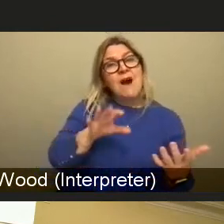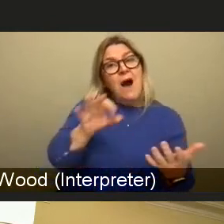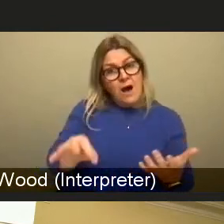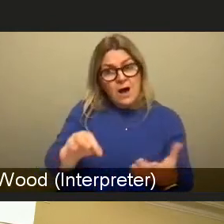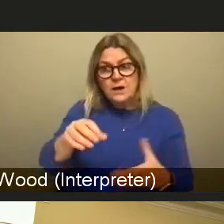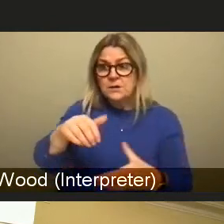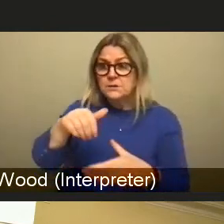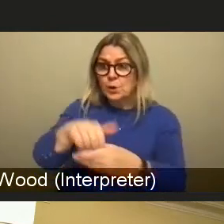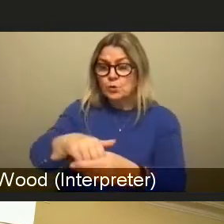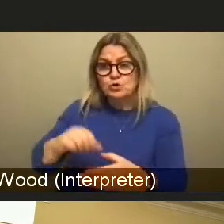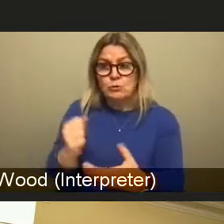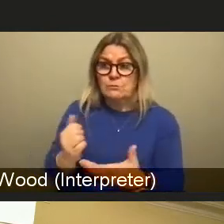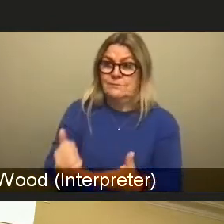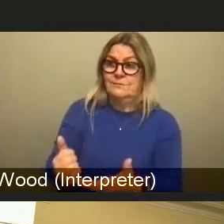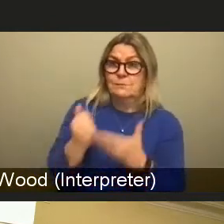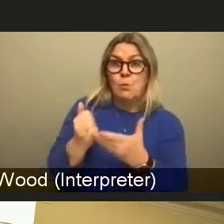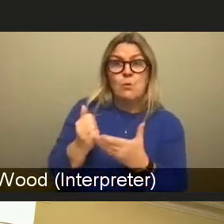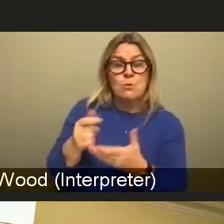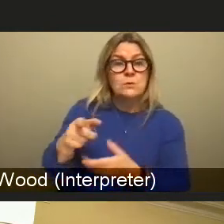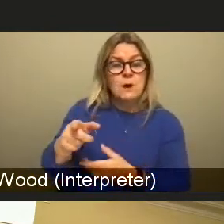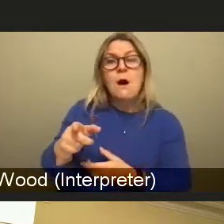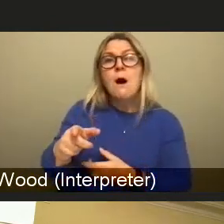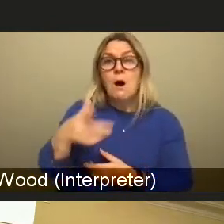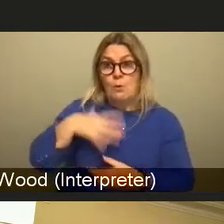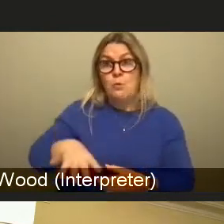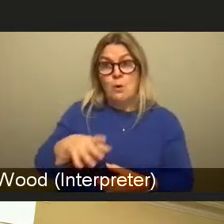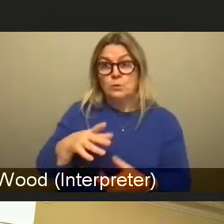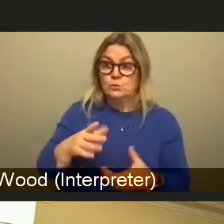organisation. I think that's the difference.